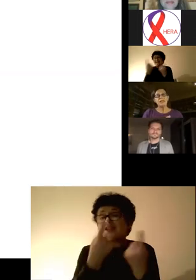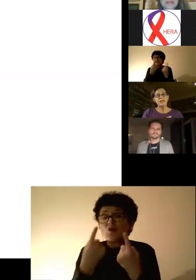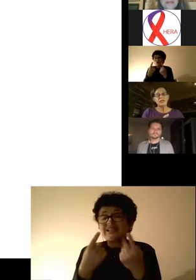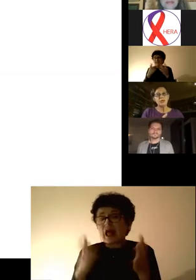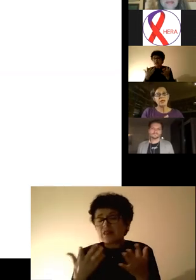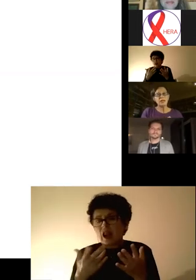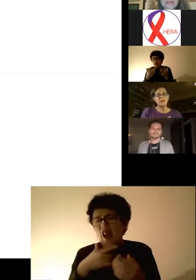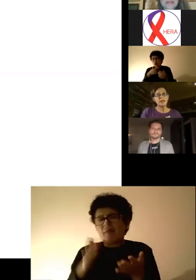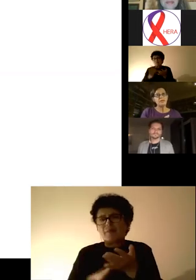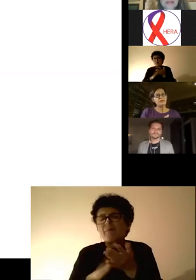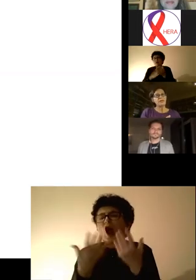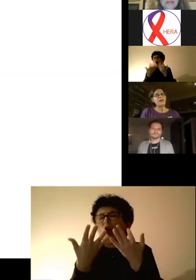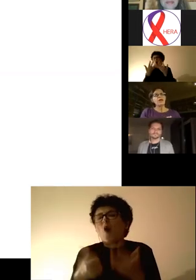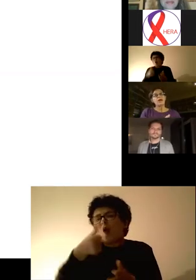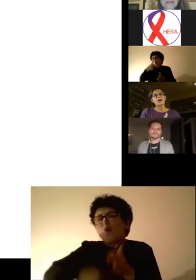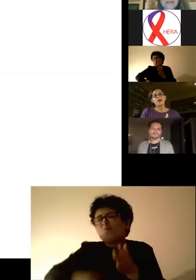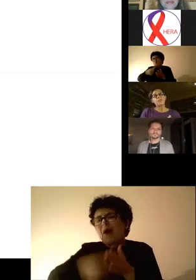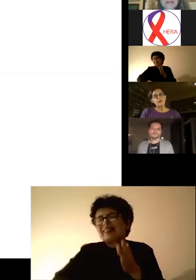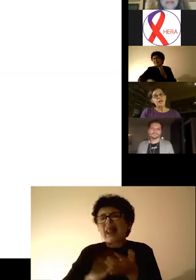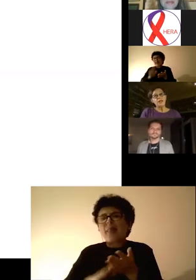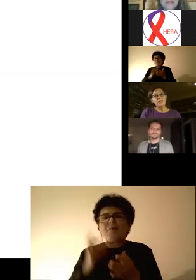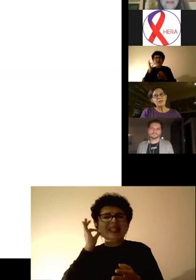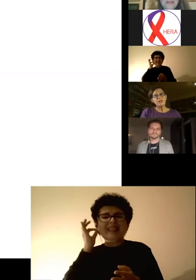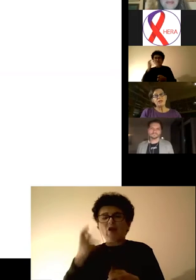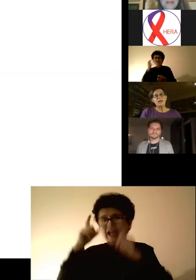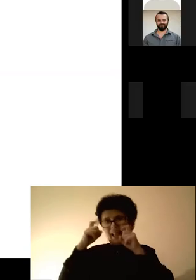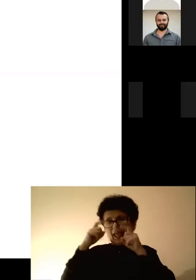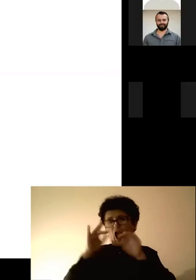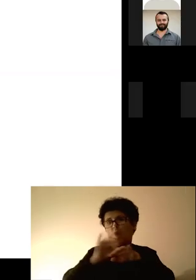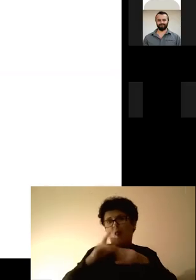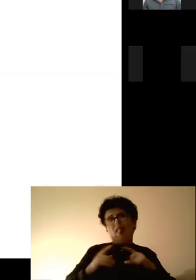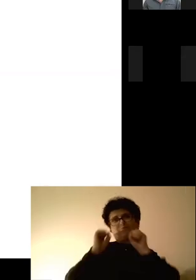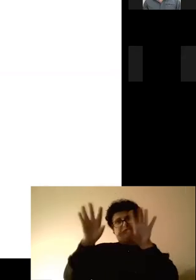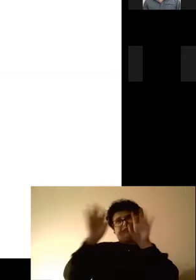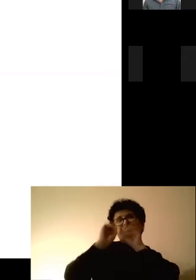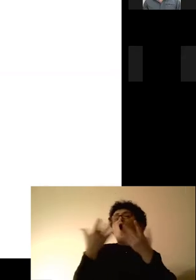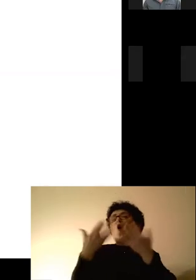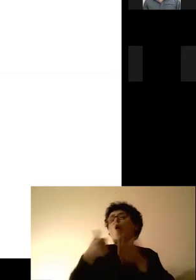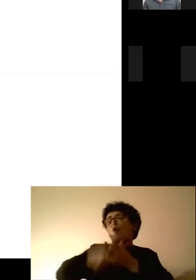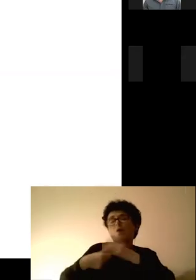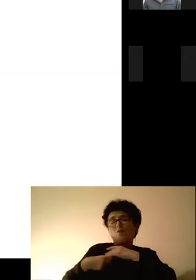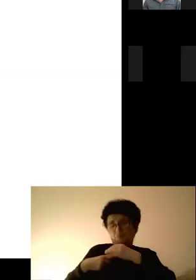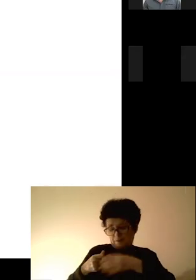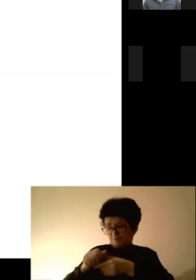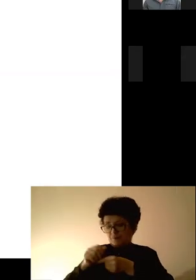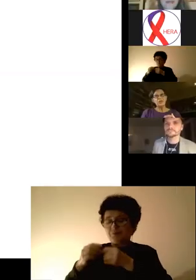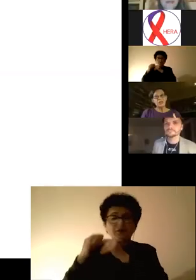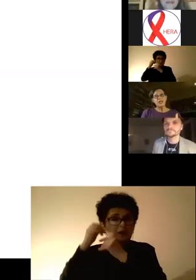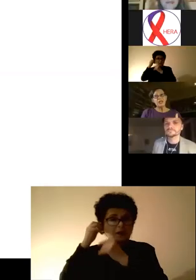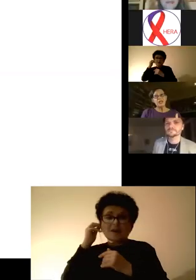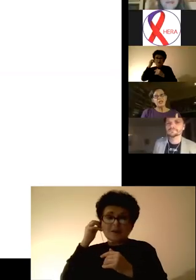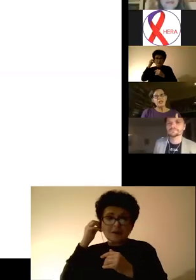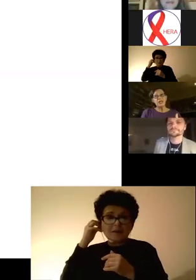means in sexuality, if it's more intimate, more naked, then it's more intense.